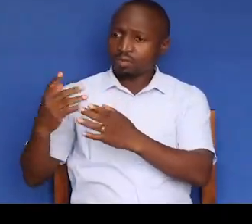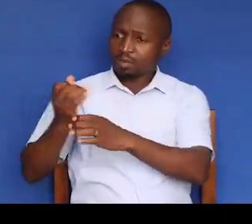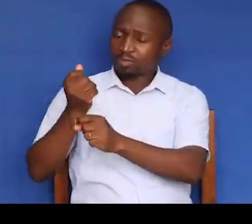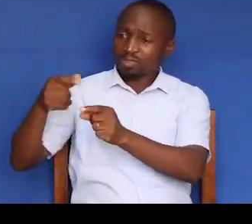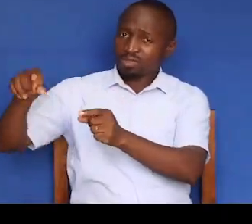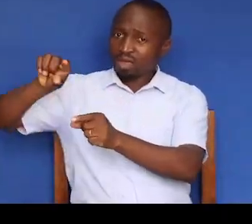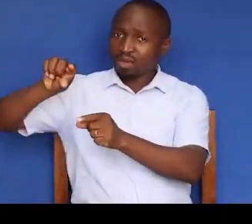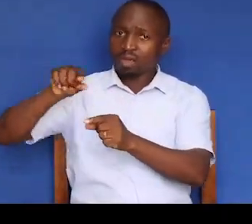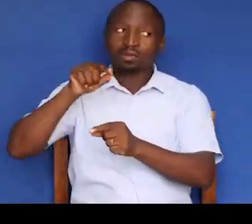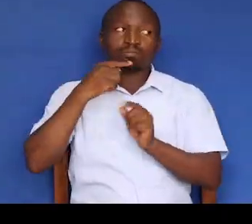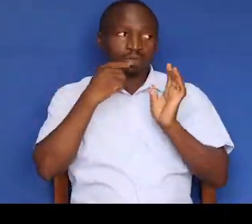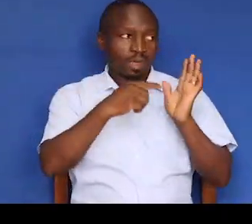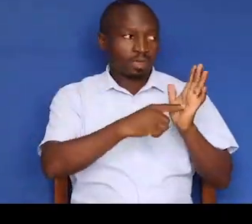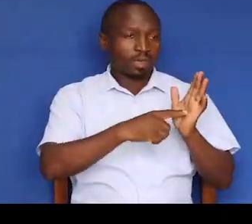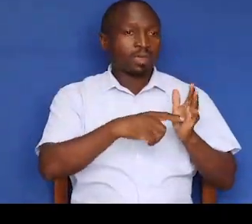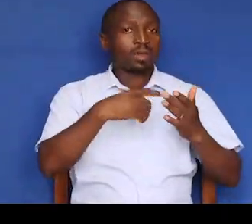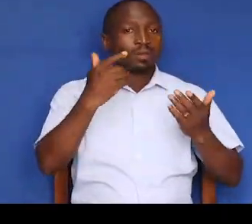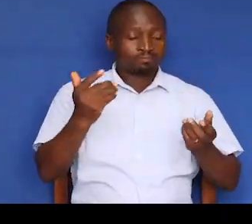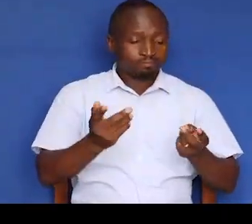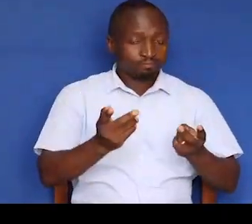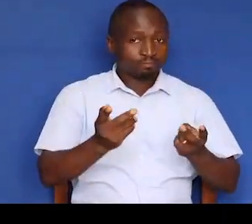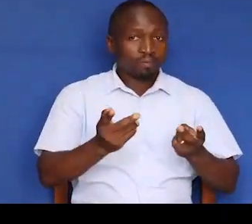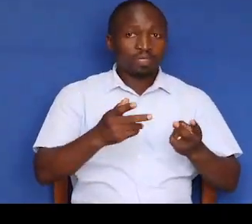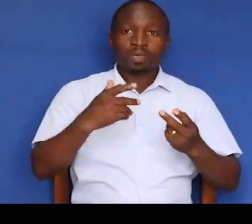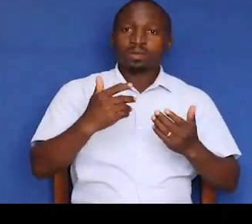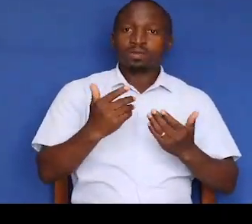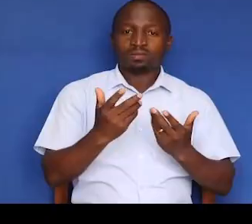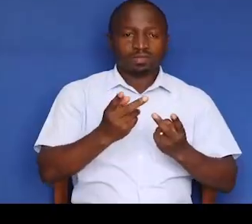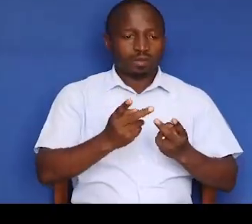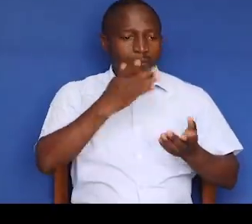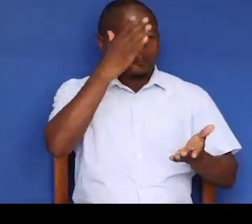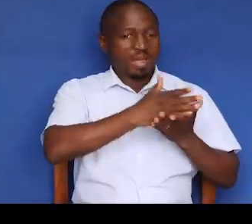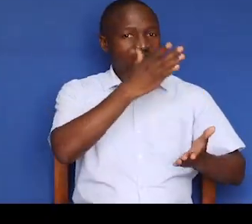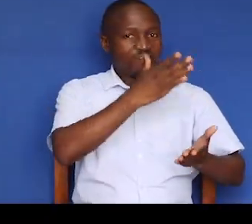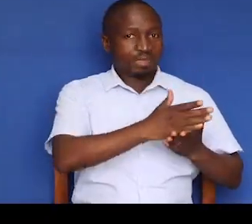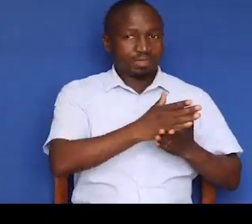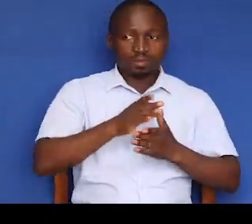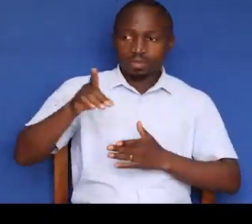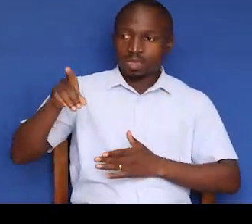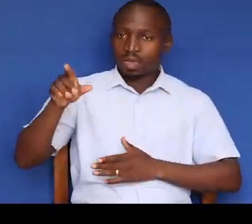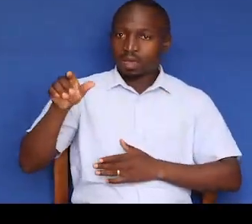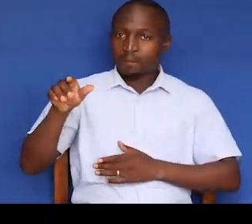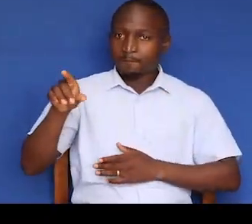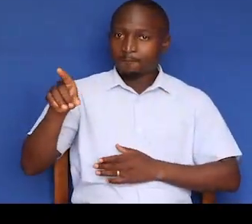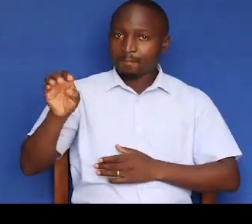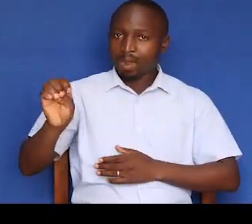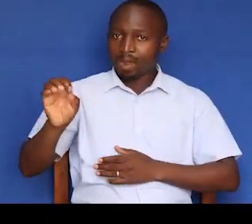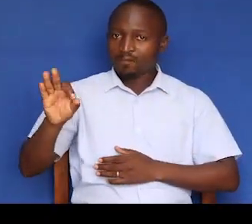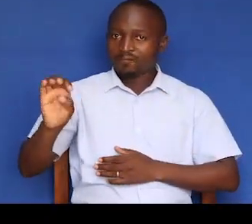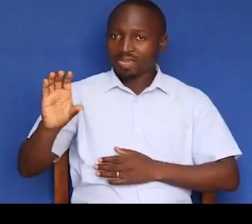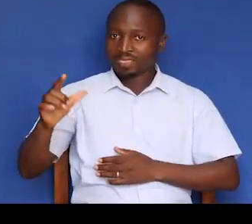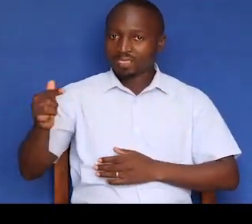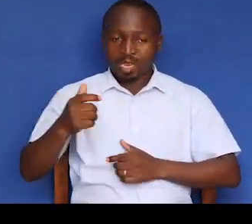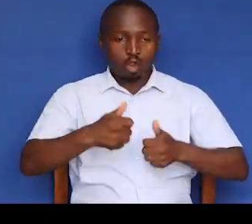is perfect competitive market. At perfect competitive market, average revenue is